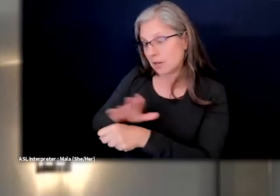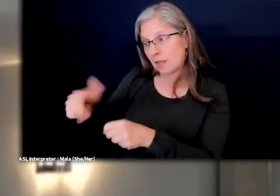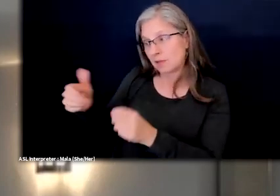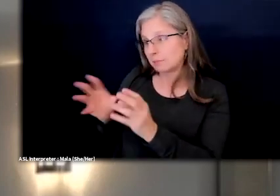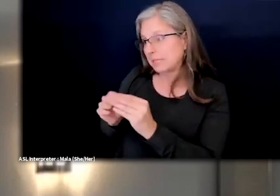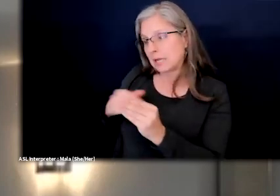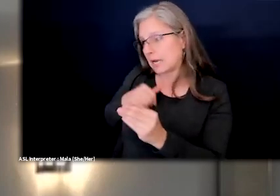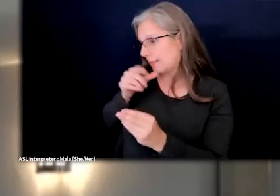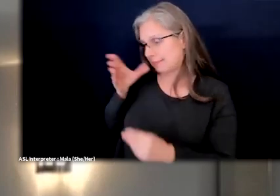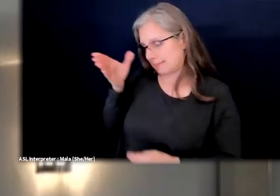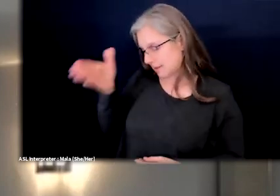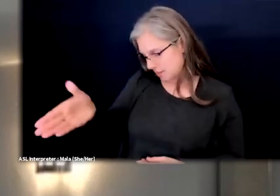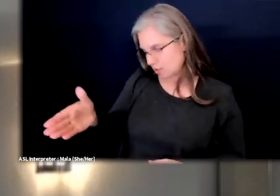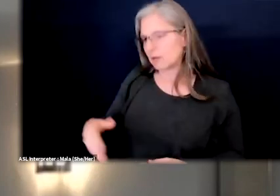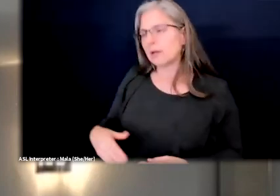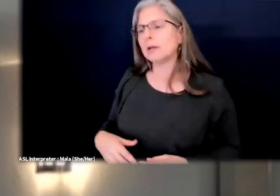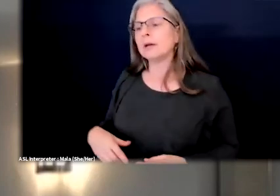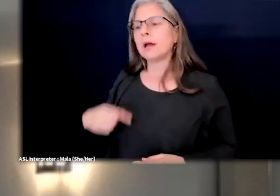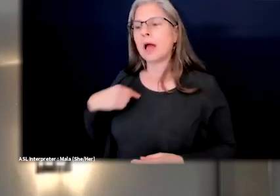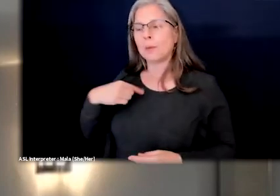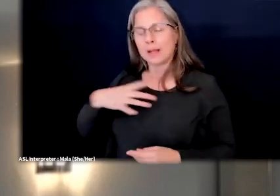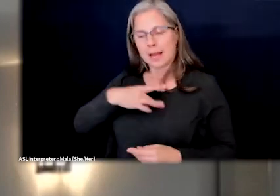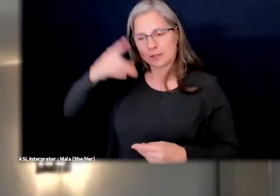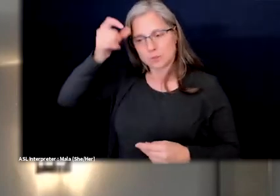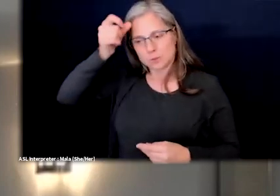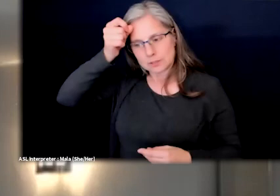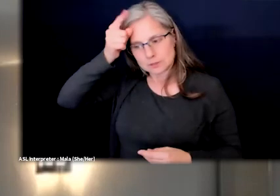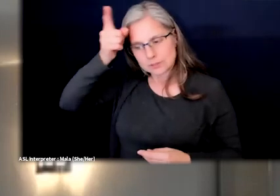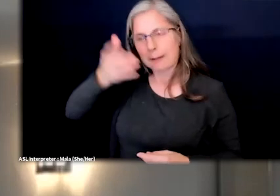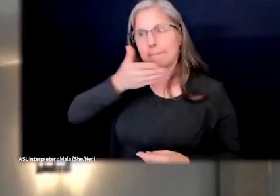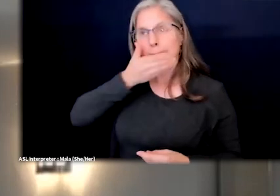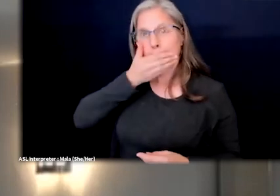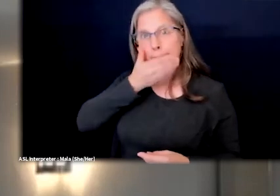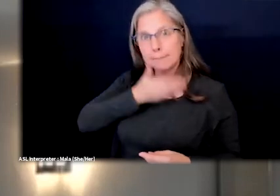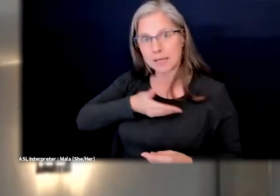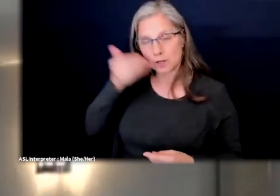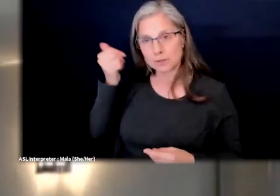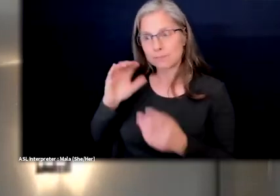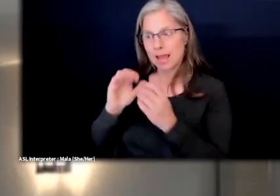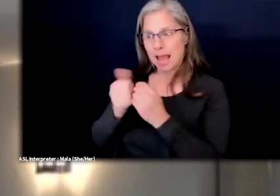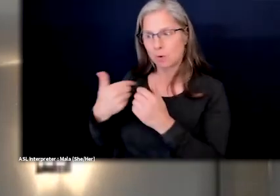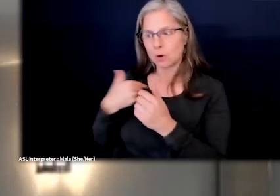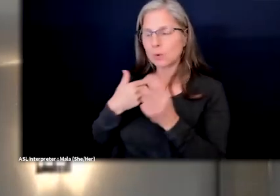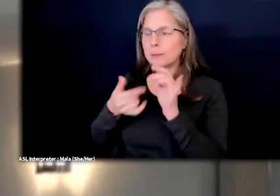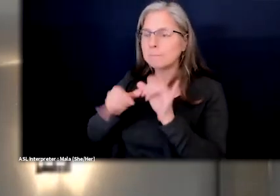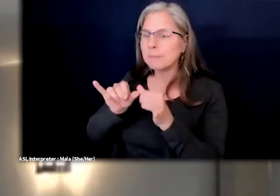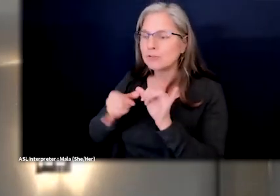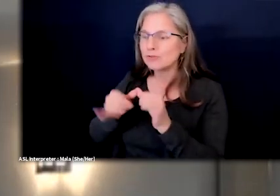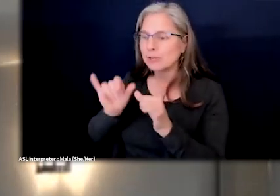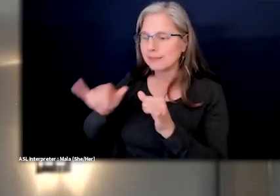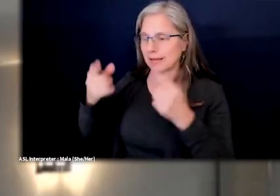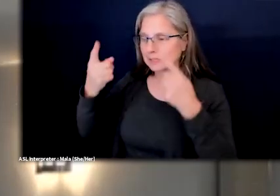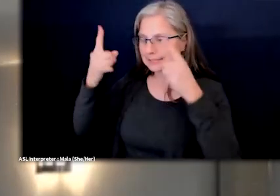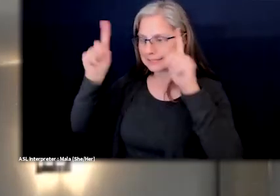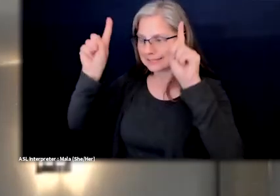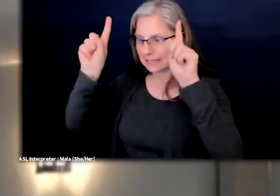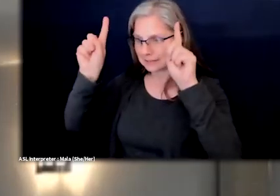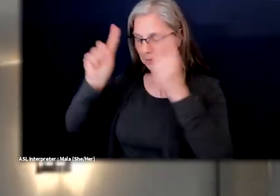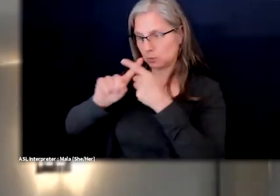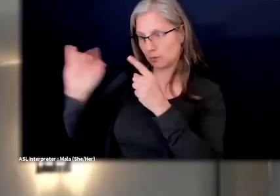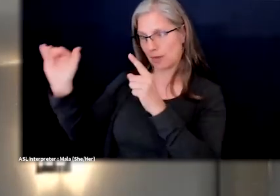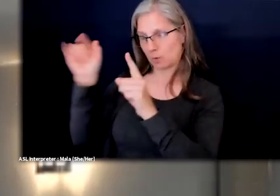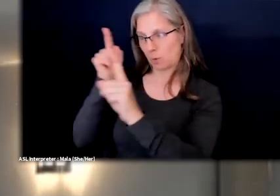that I wasn't part of, but what I like to understand better is how are we measuring that success to that